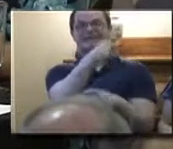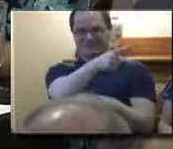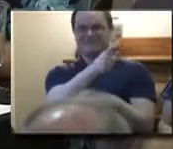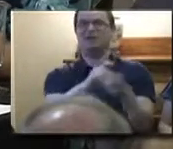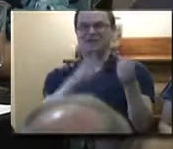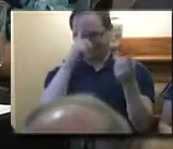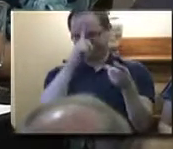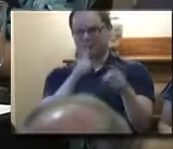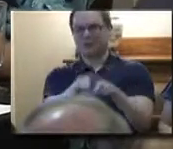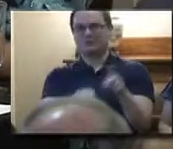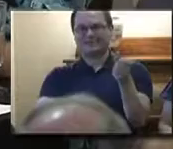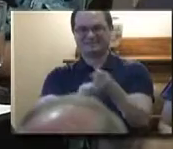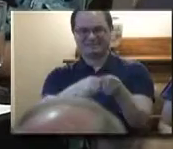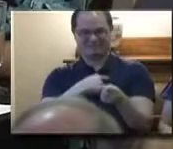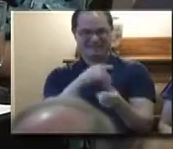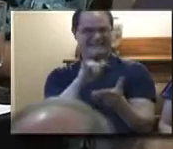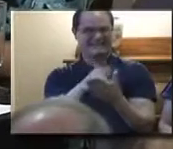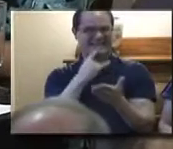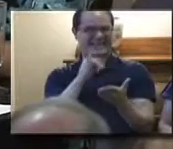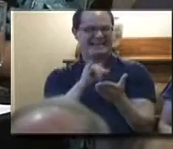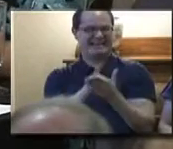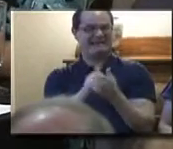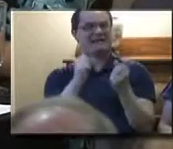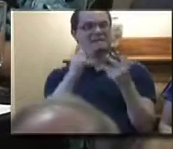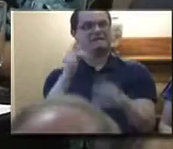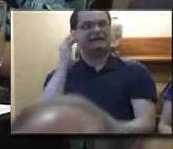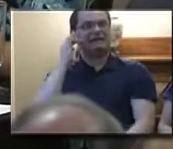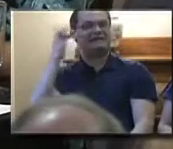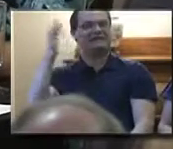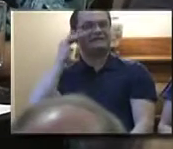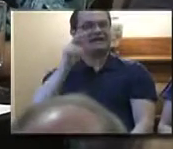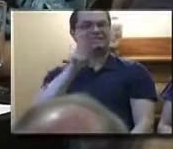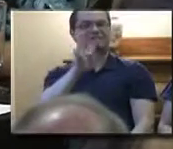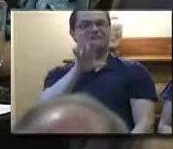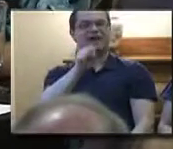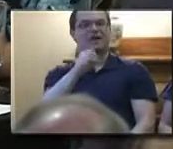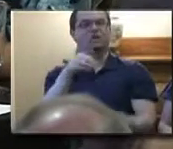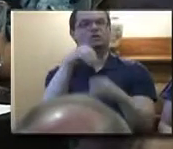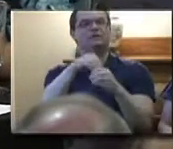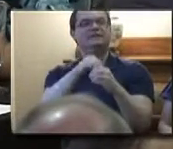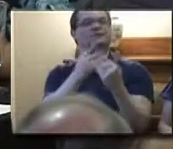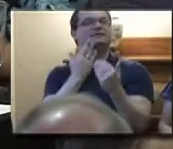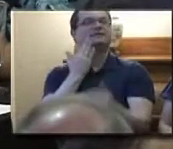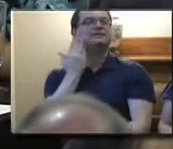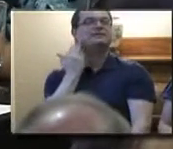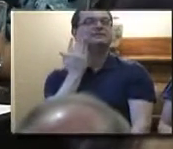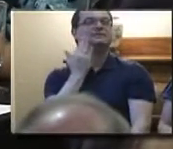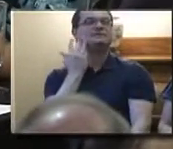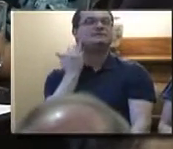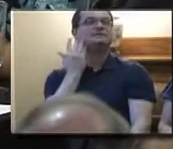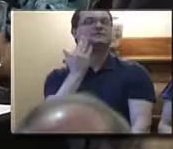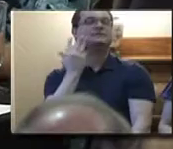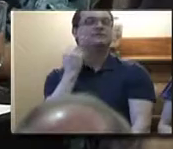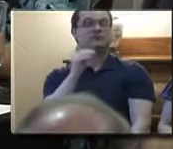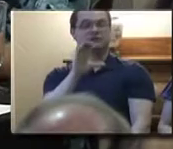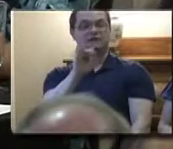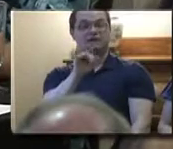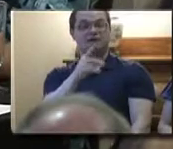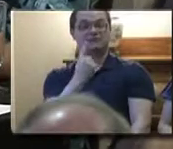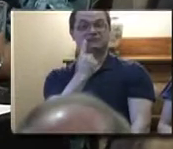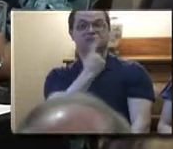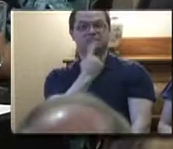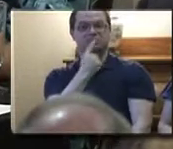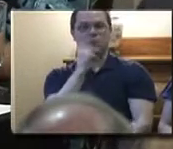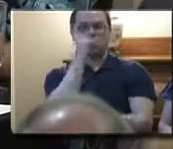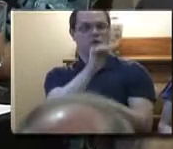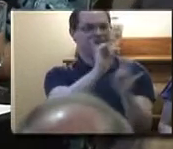attest to this, is that a lot of the sounds, especially the vowels, are made inside the mouth. And a lot of the consonants are made on the lips and they